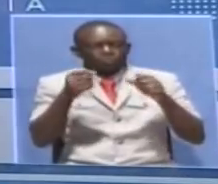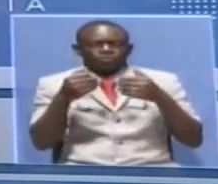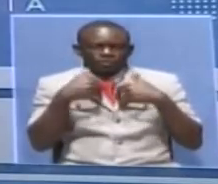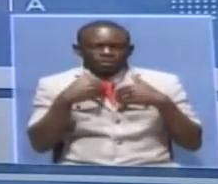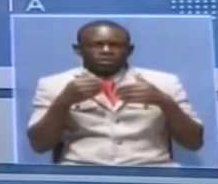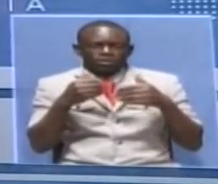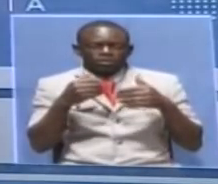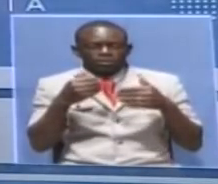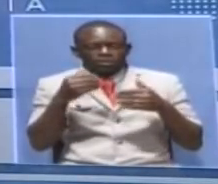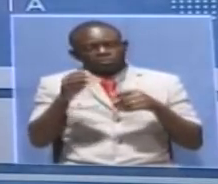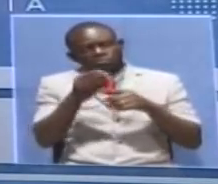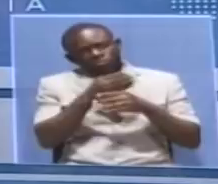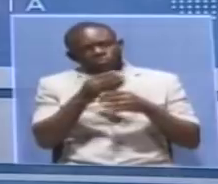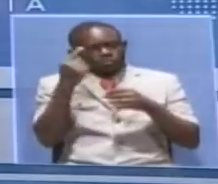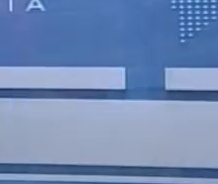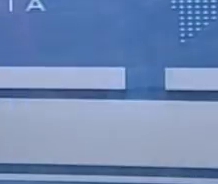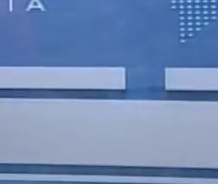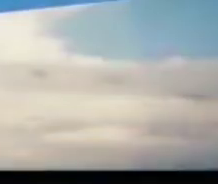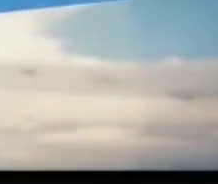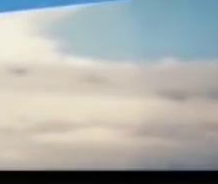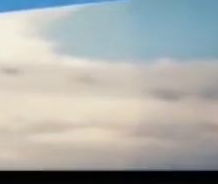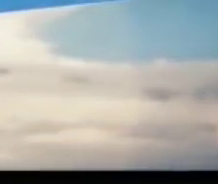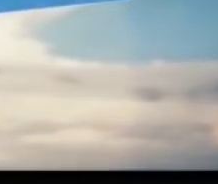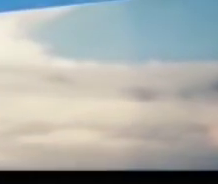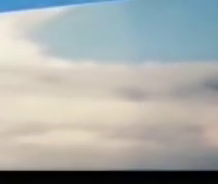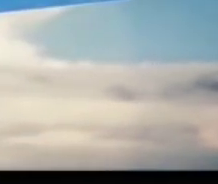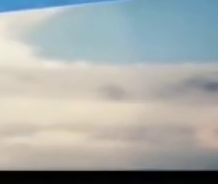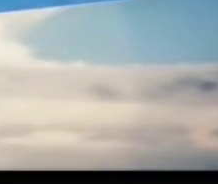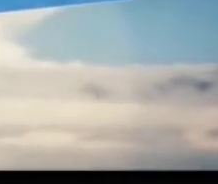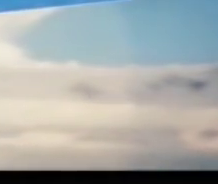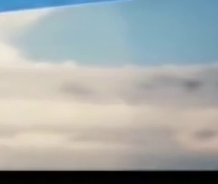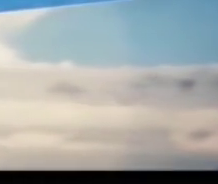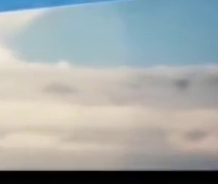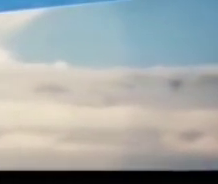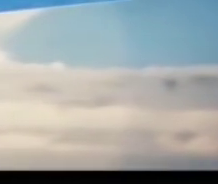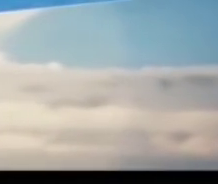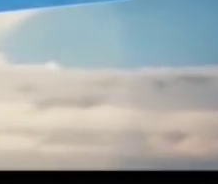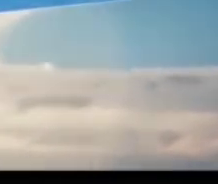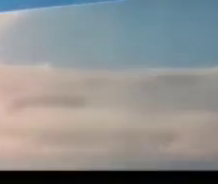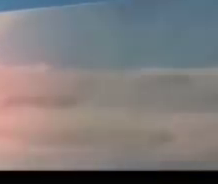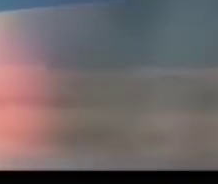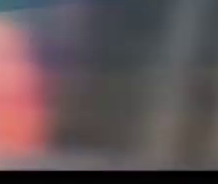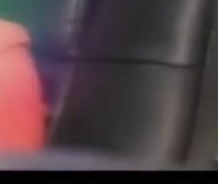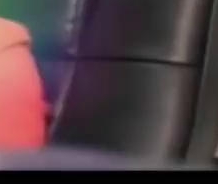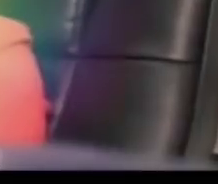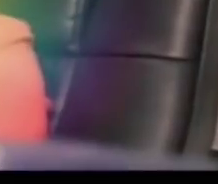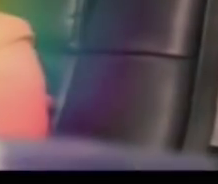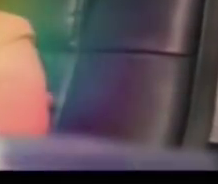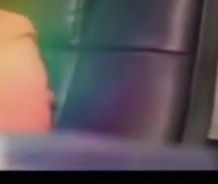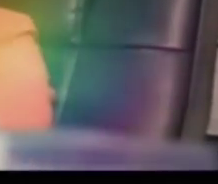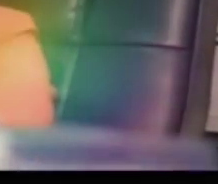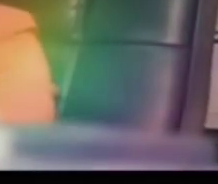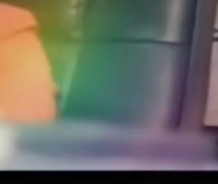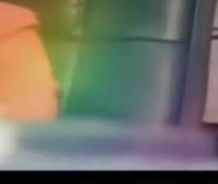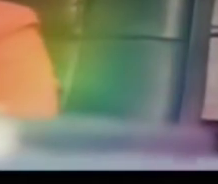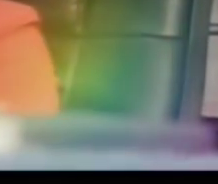Join me for more after this message. Or business with Cavendish University's working adult programs. These